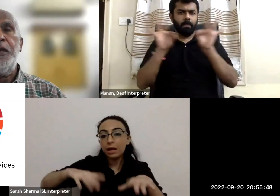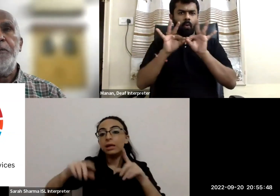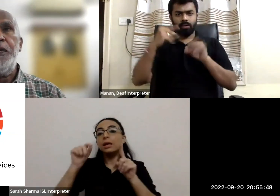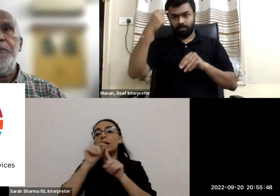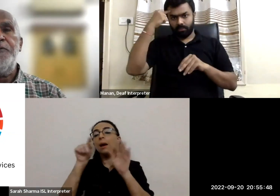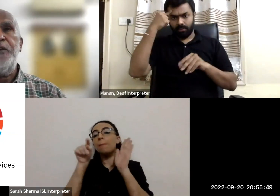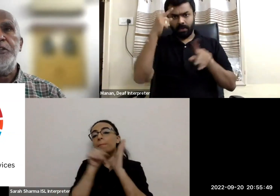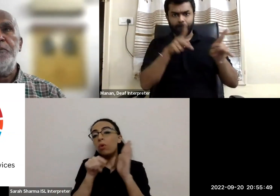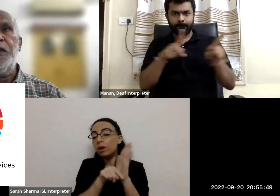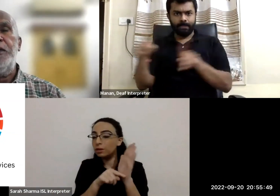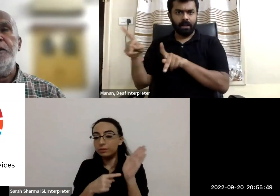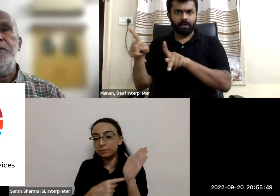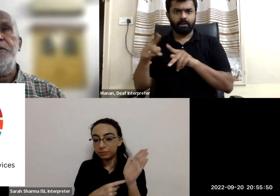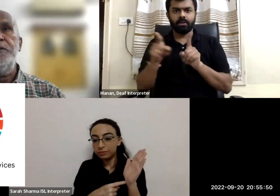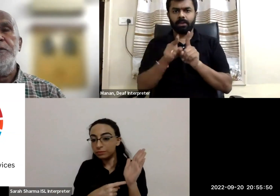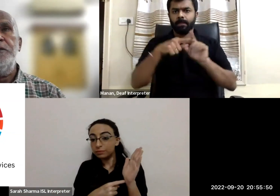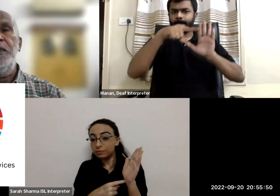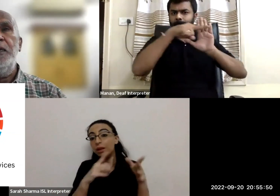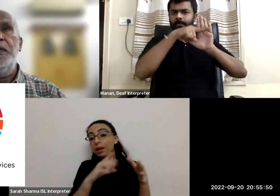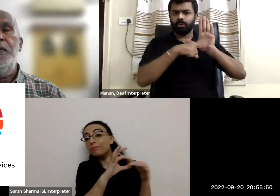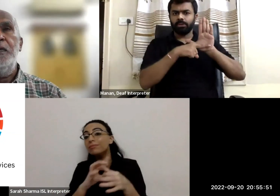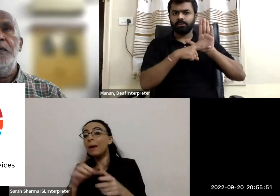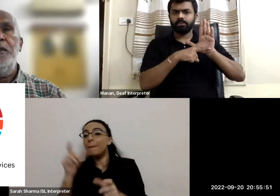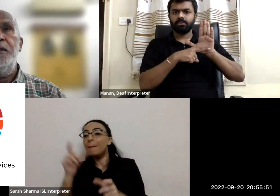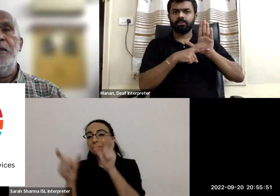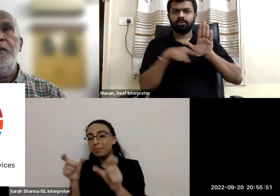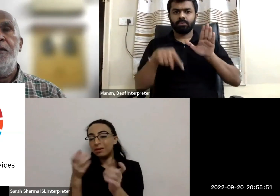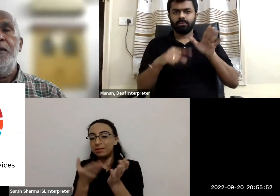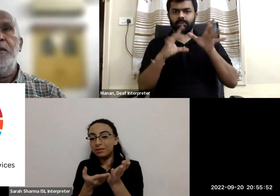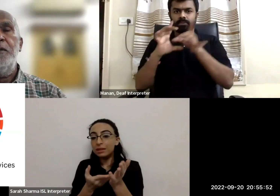and people are made up of flesh and blood.